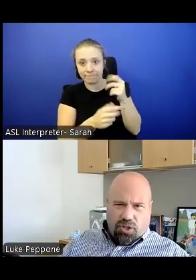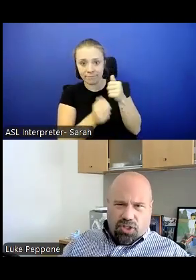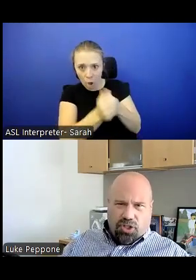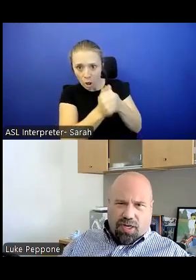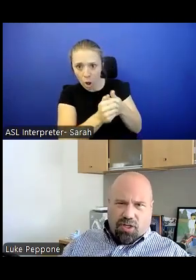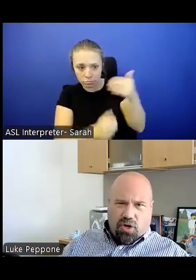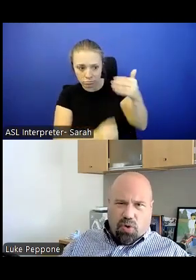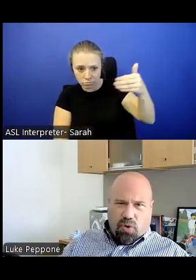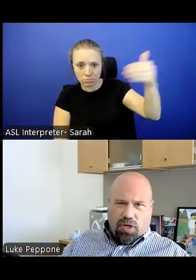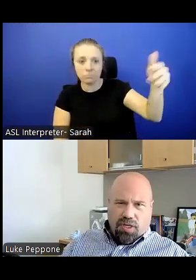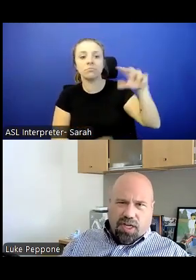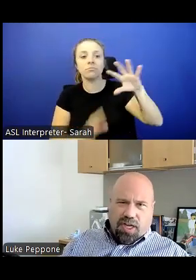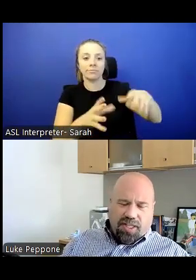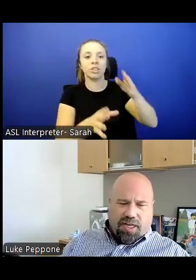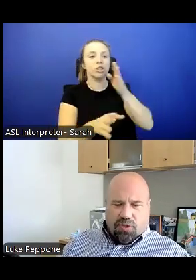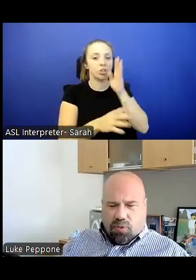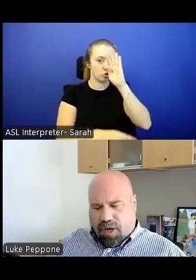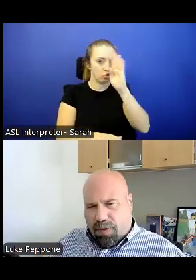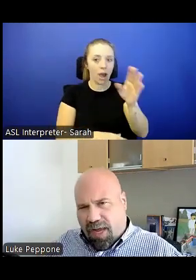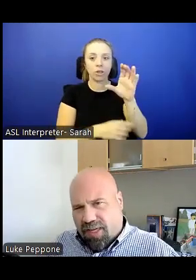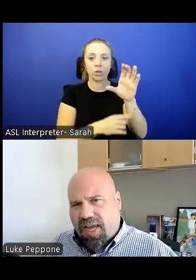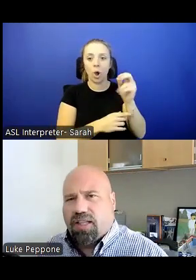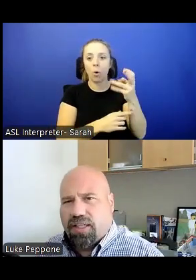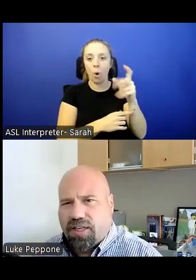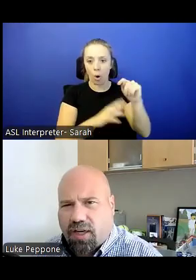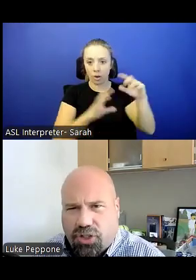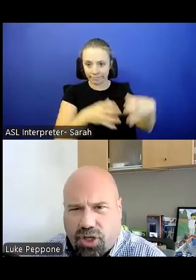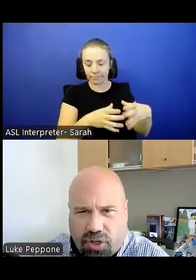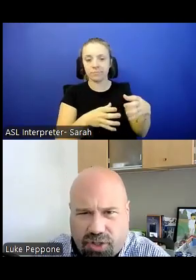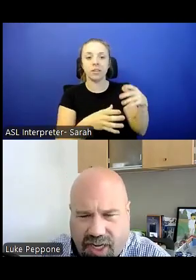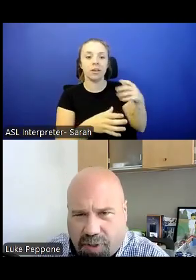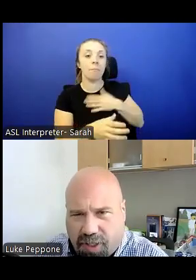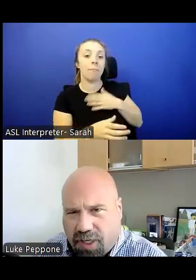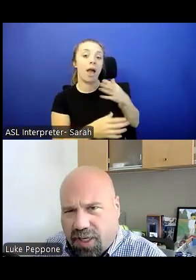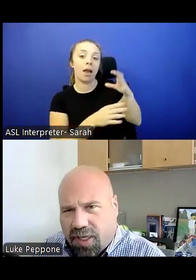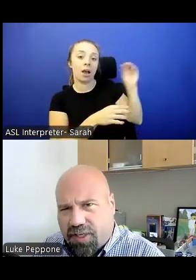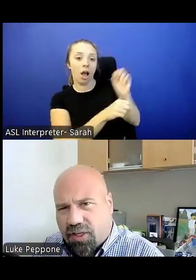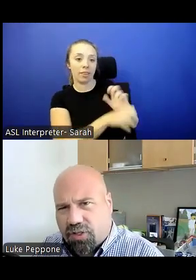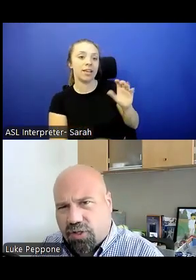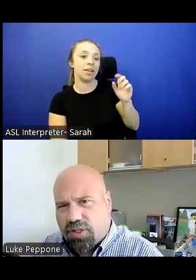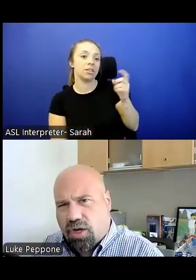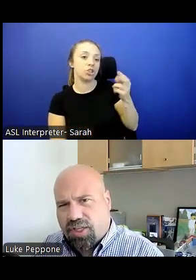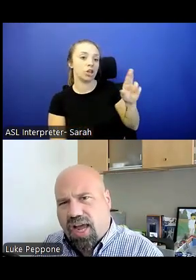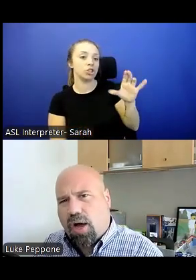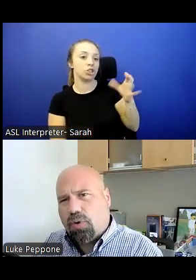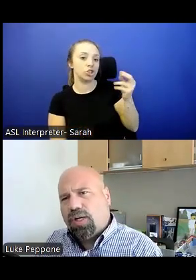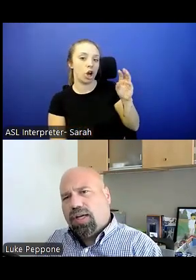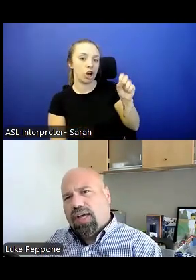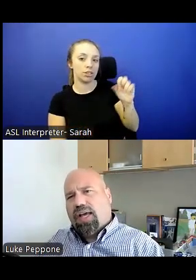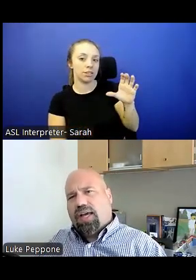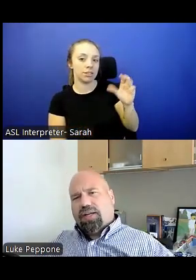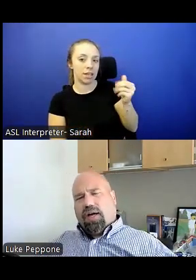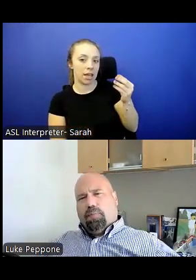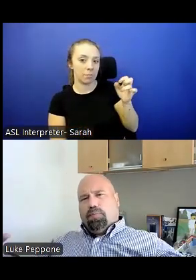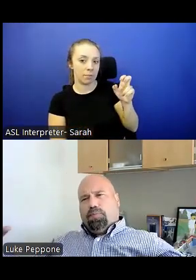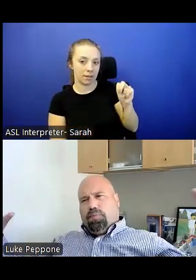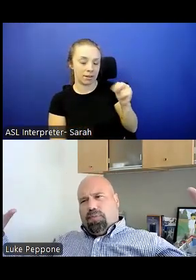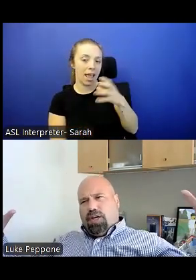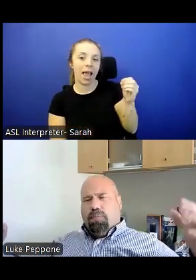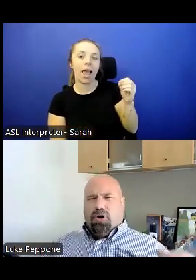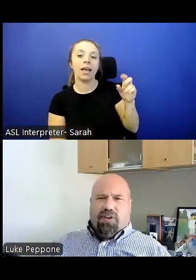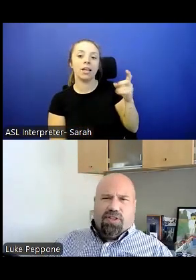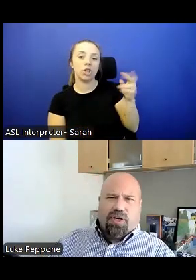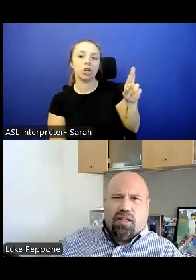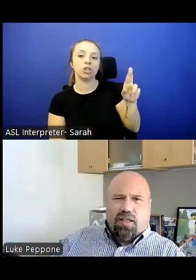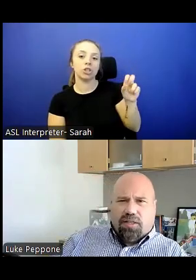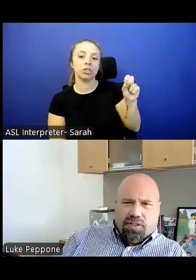is called the direct cohort, and that is run by my colleague, Dr. Charles Kamen and Dr. Song Yao, and a